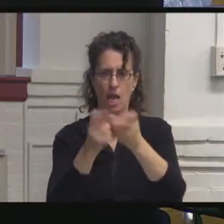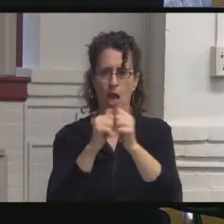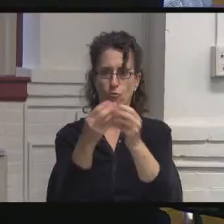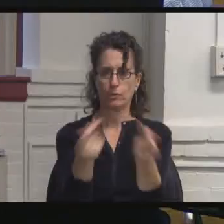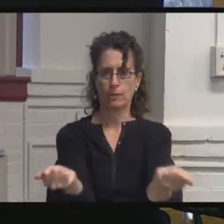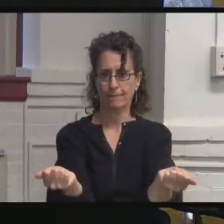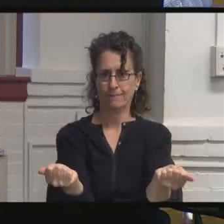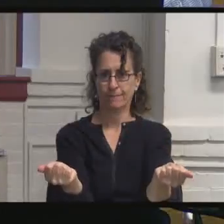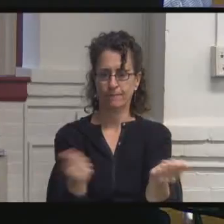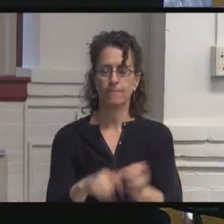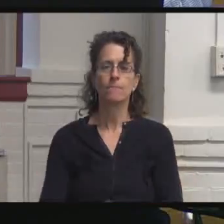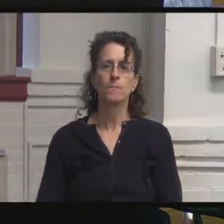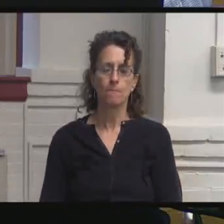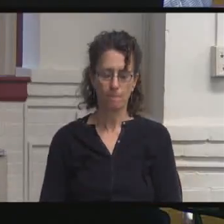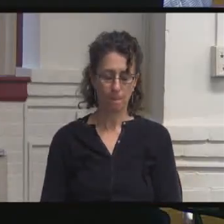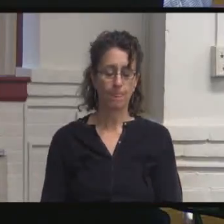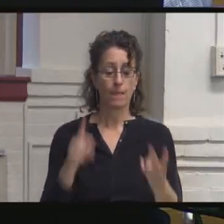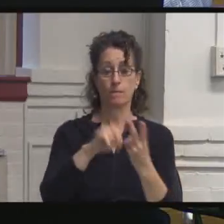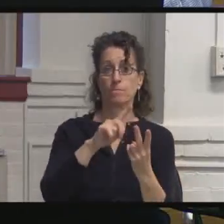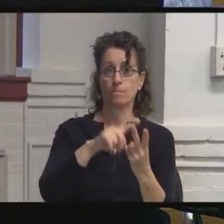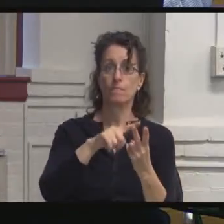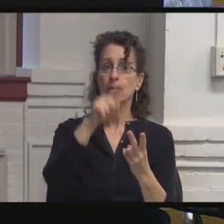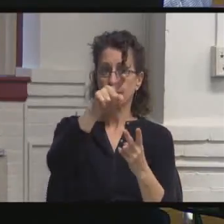248A process, applicants